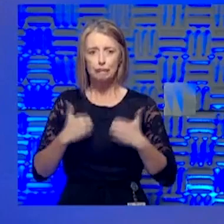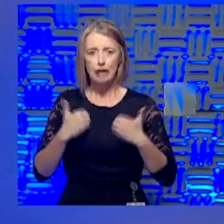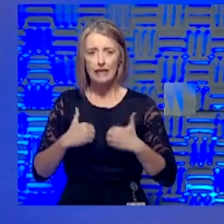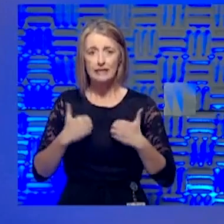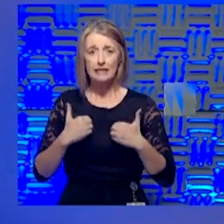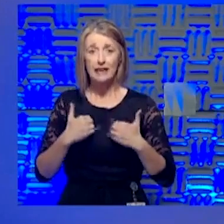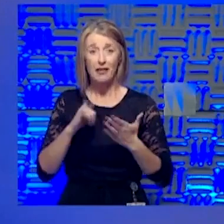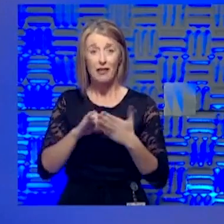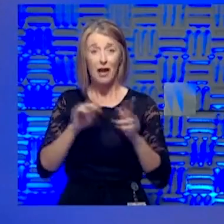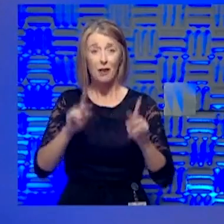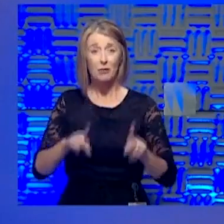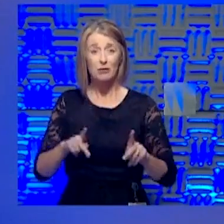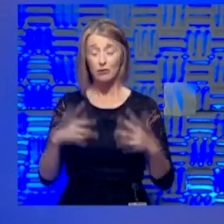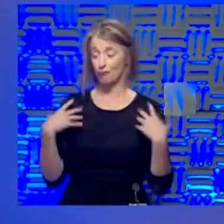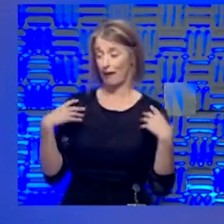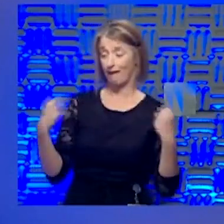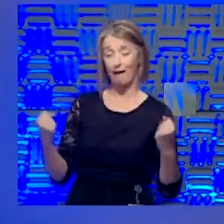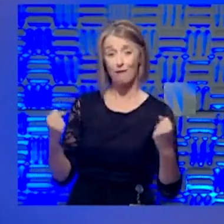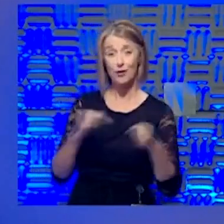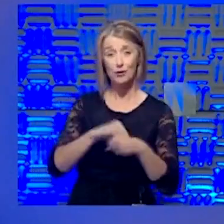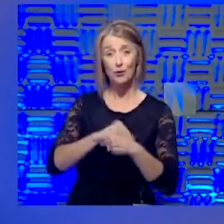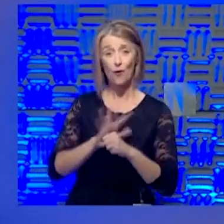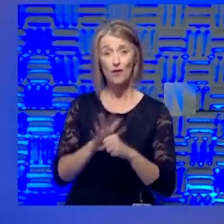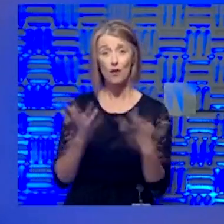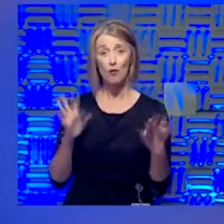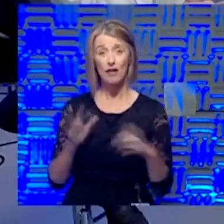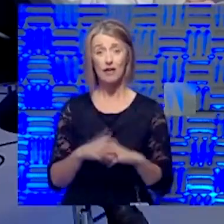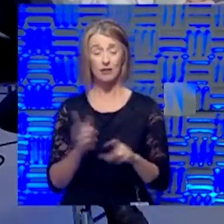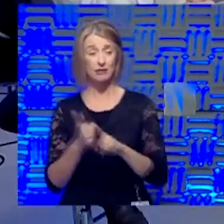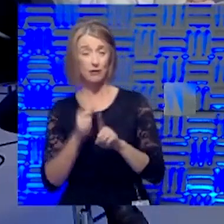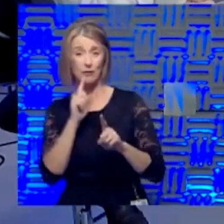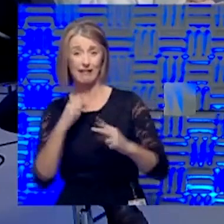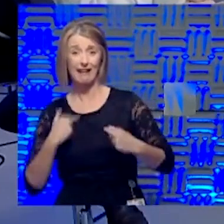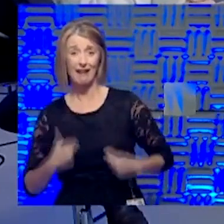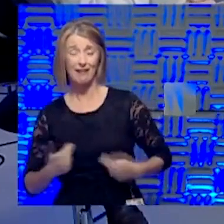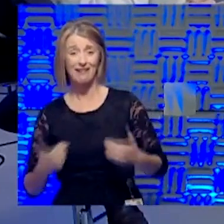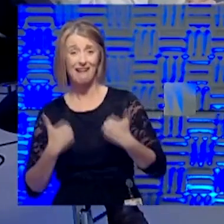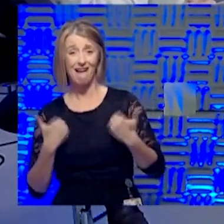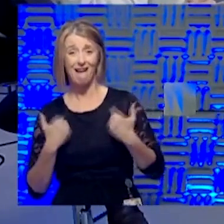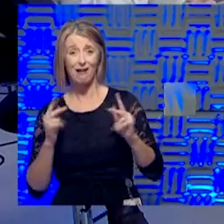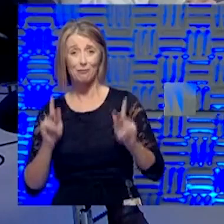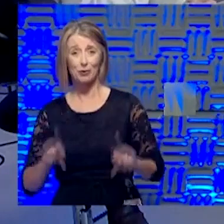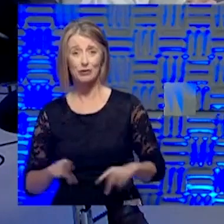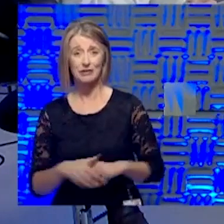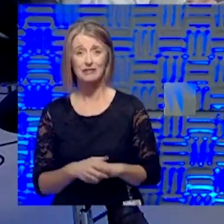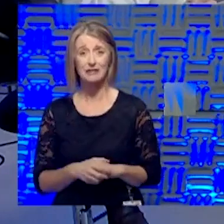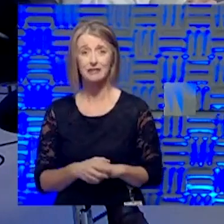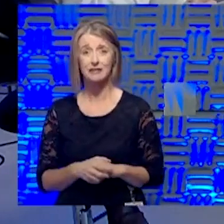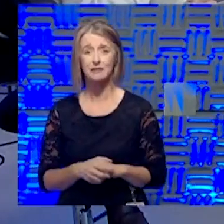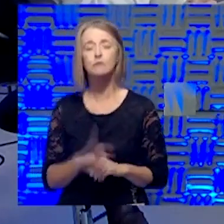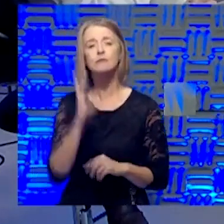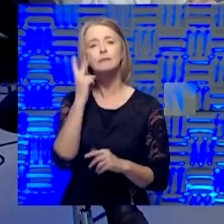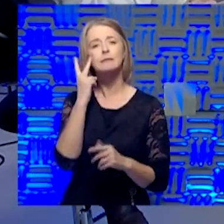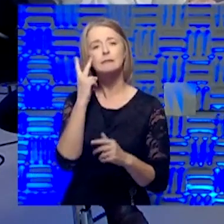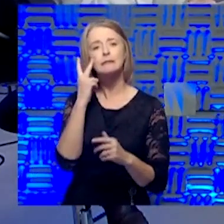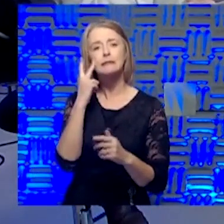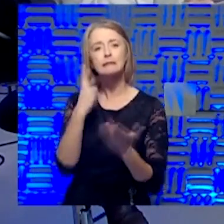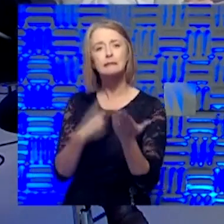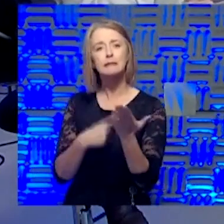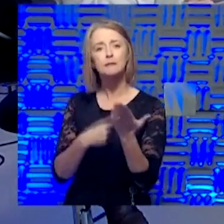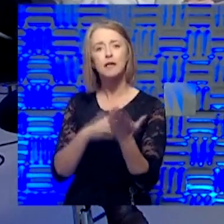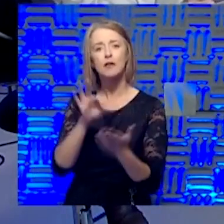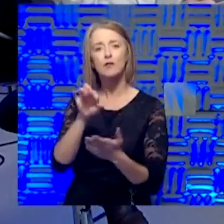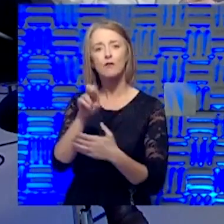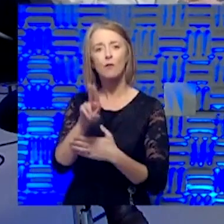this is someone who's recovered and otherwise relatively healthy. And it's kind of like, we sometimes see that with influenza or metapneumovirus or